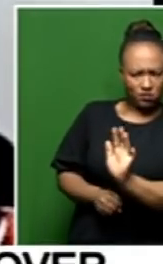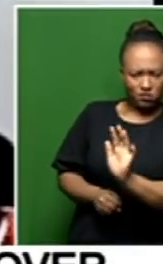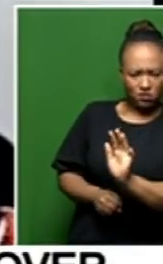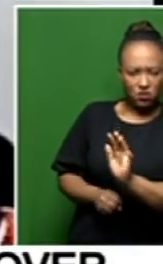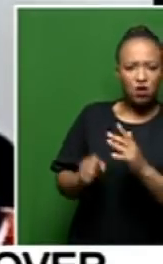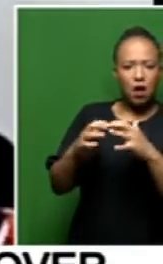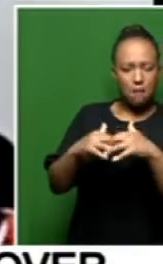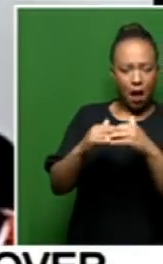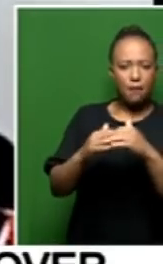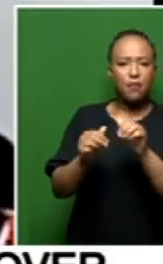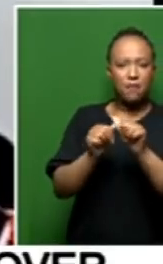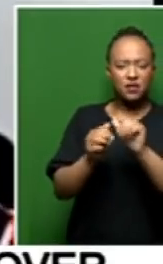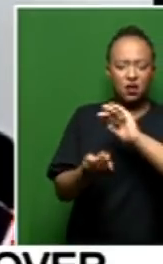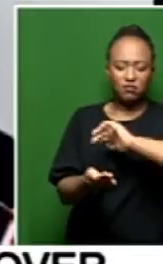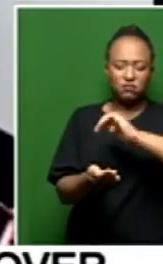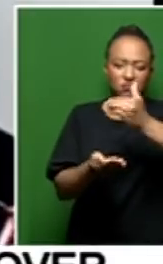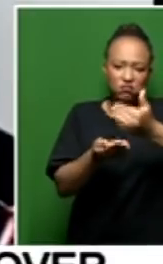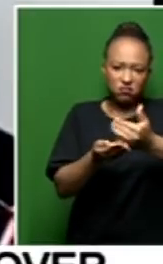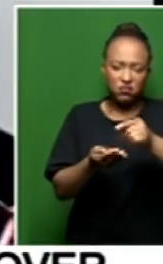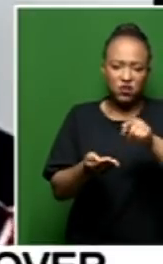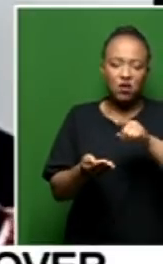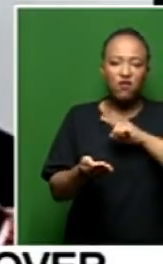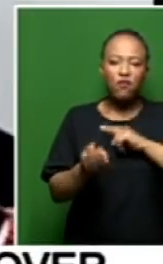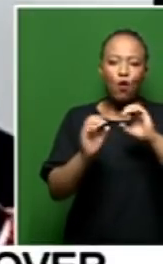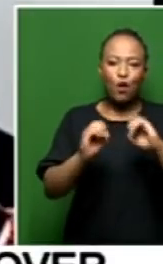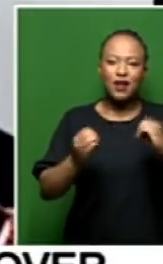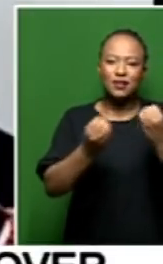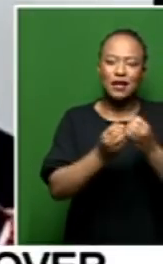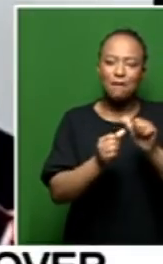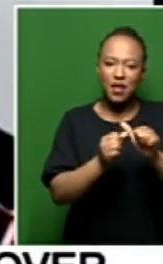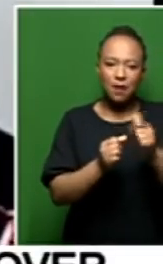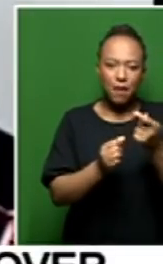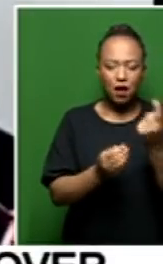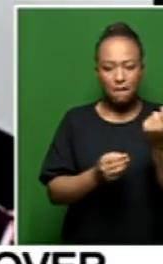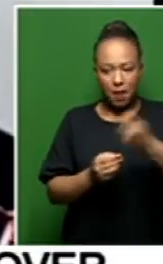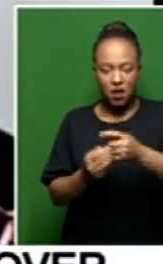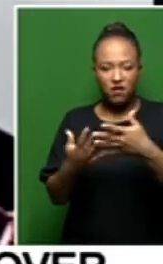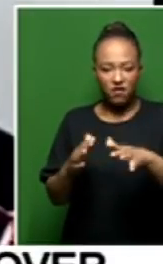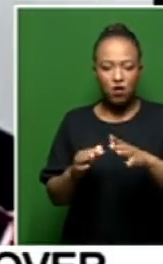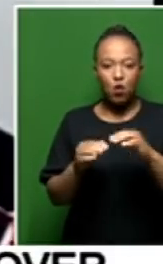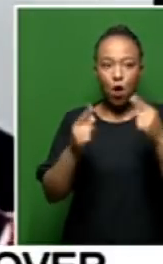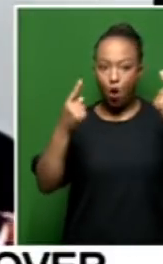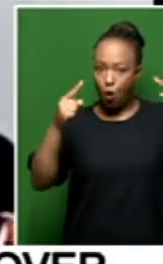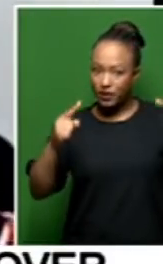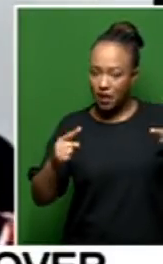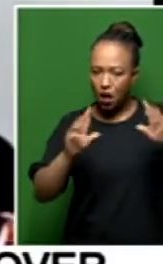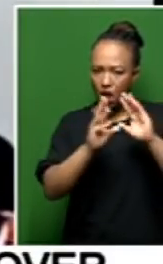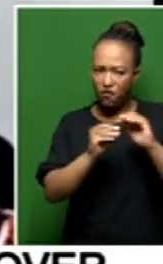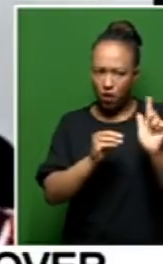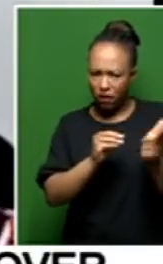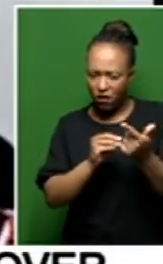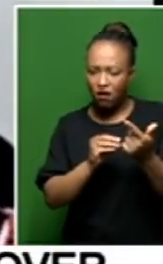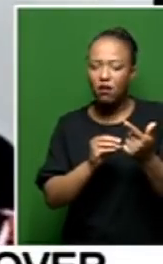to establish a trust for the organization and put the money in. And after dealing with the auditors and everyone else,